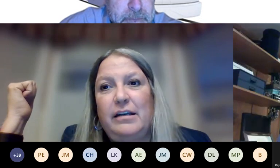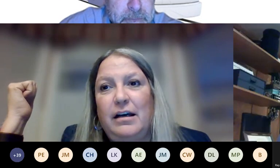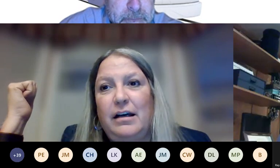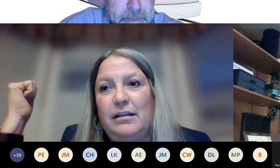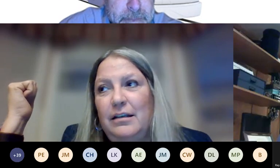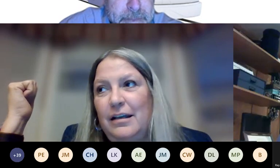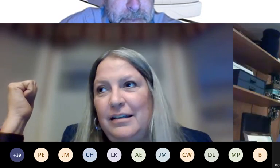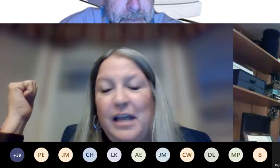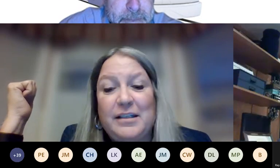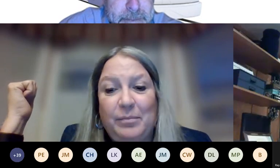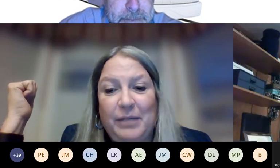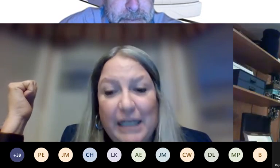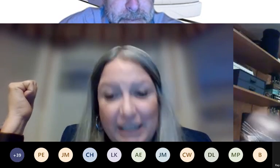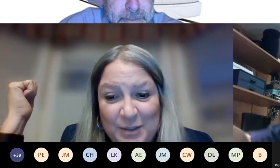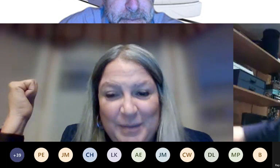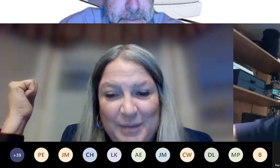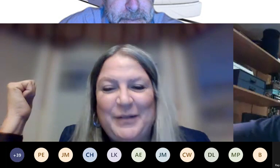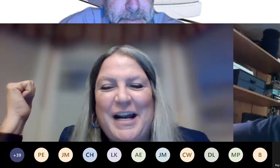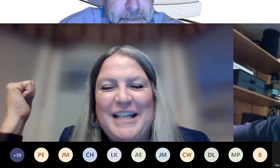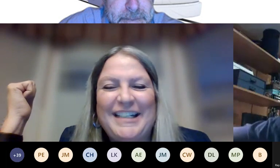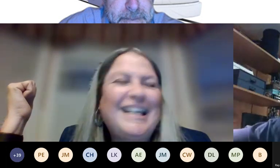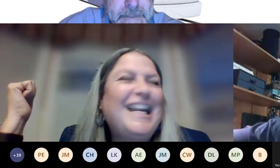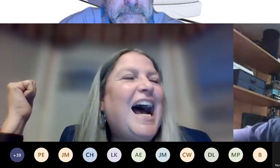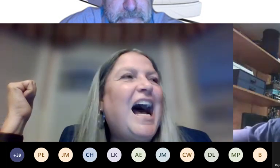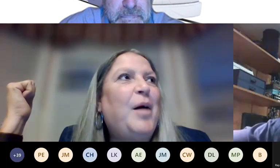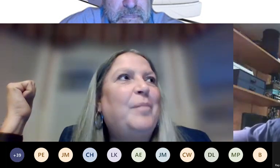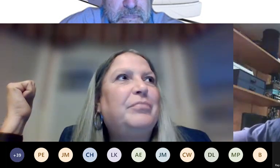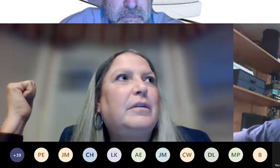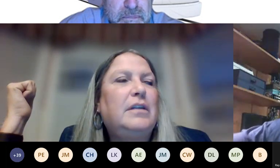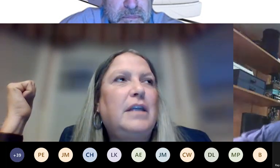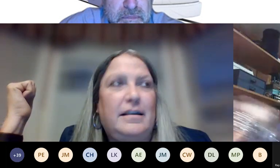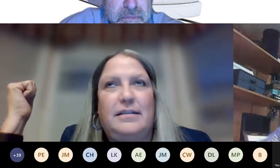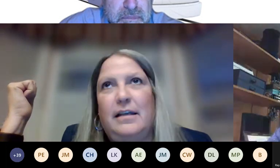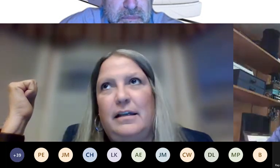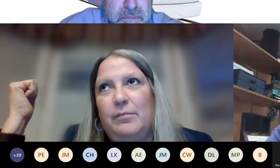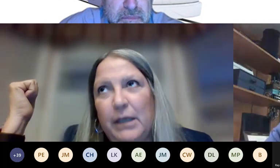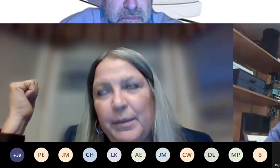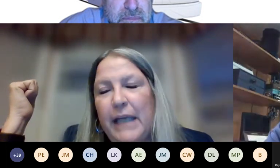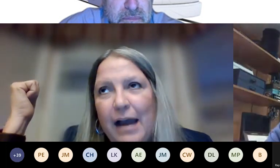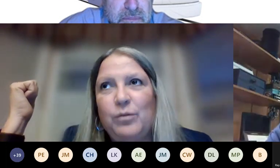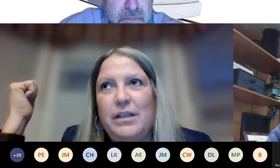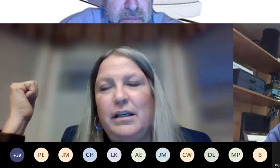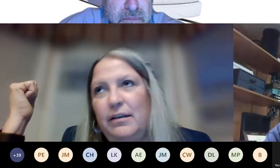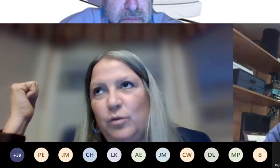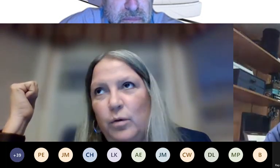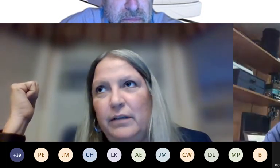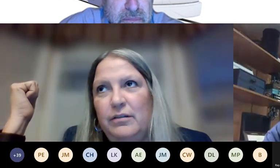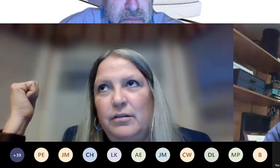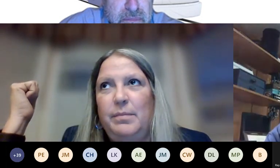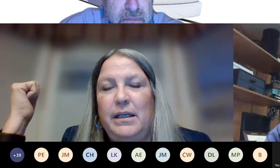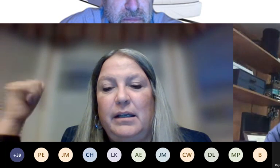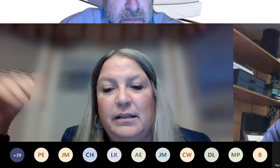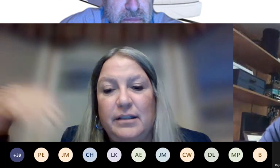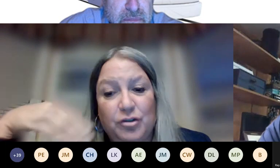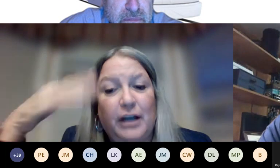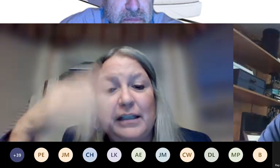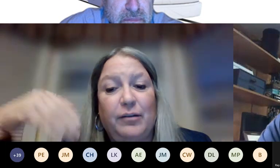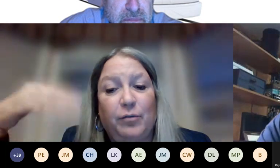know that as I'm getting up to speed on the project, yes, the Montgomery County is going to